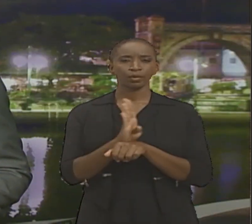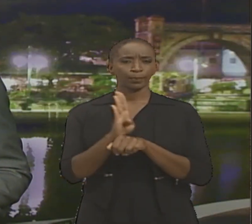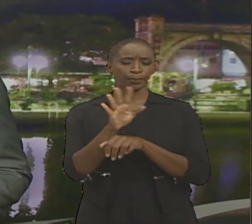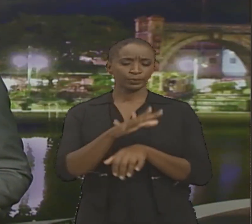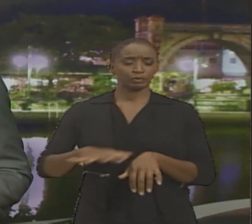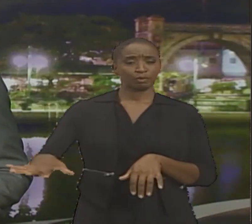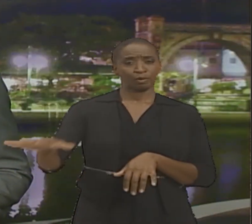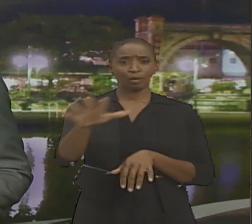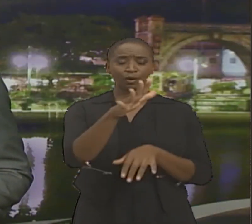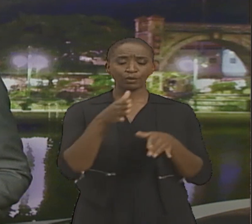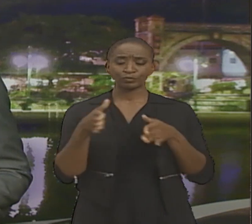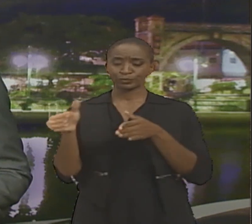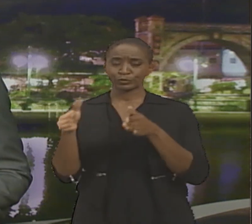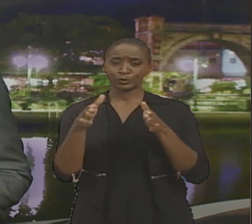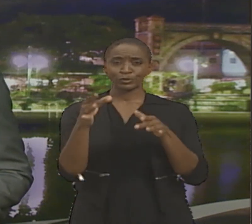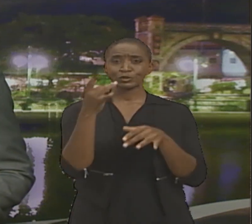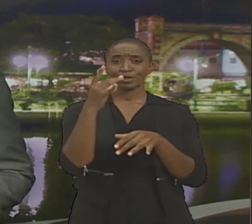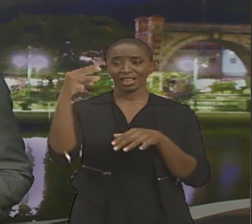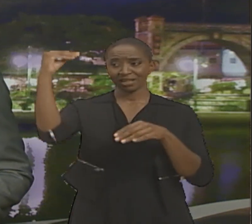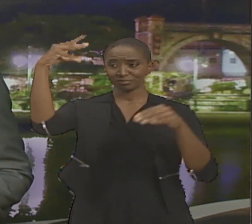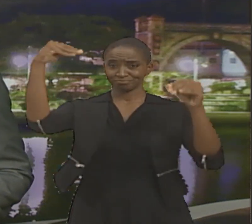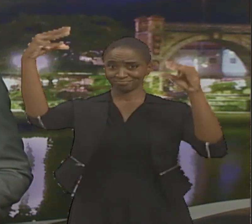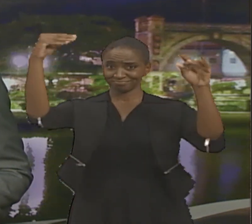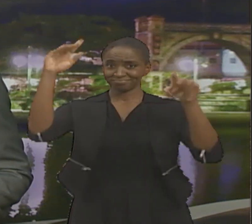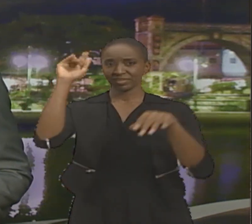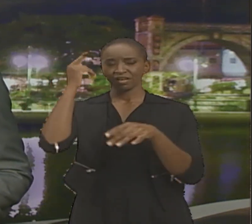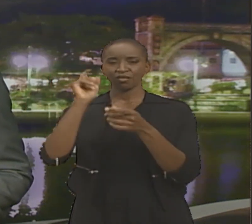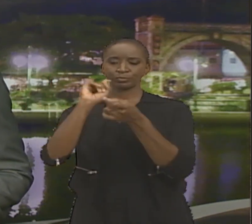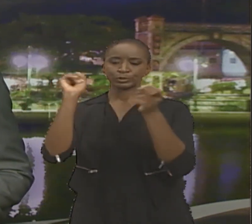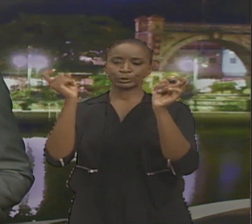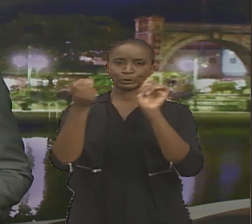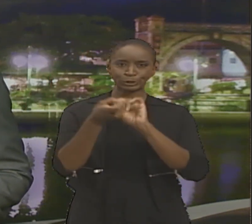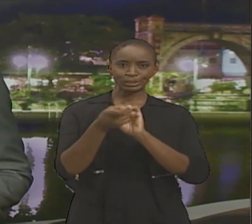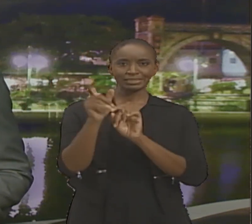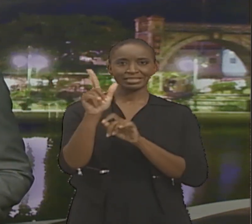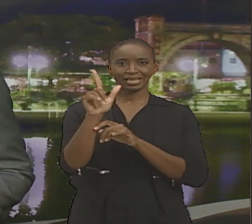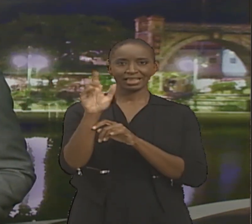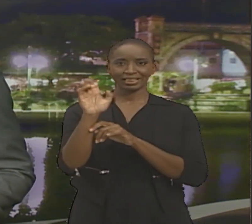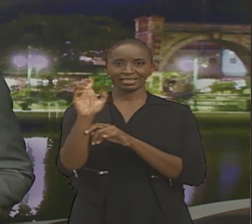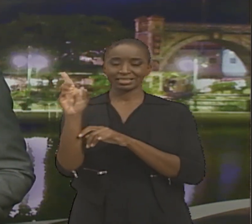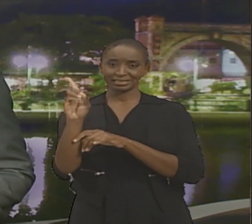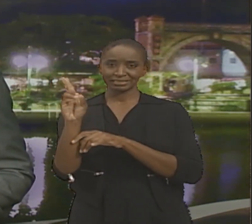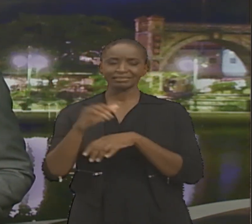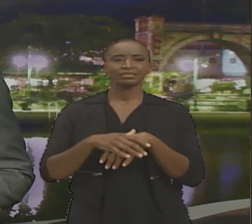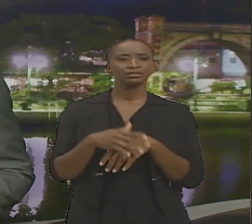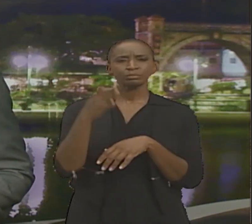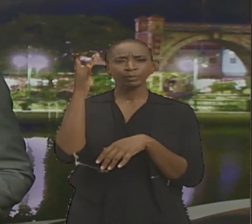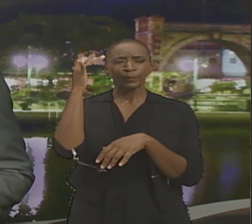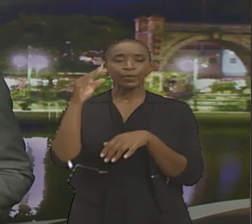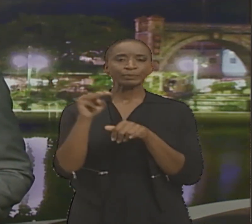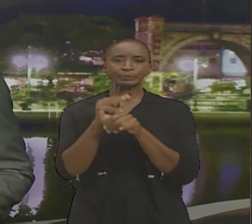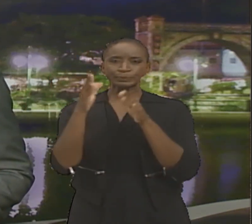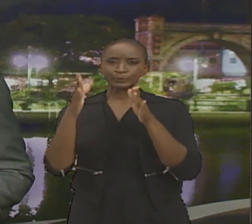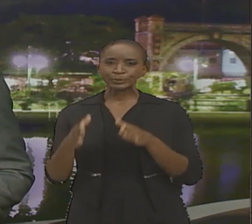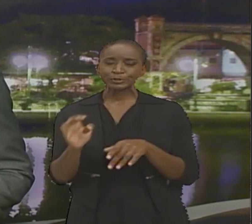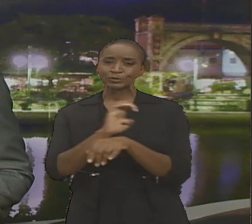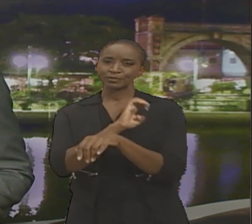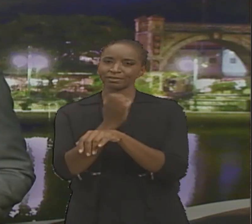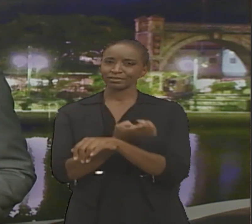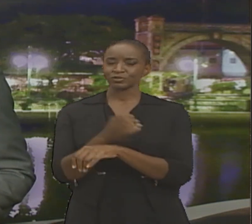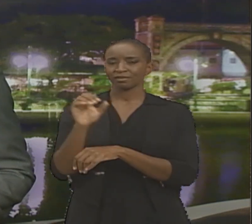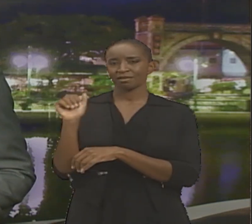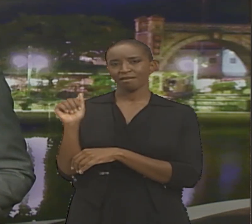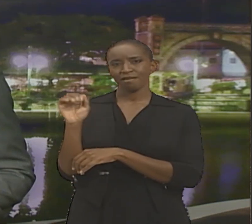to replace all street lights in Barbados with light-emitting diodes or LEDs. The move, according to Minister of Energy Wilfred